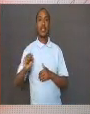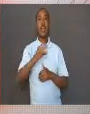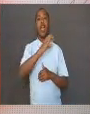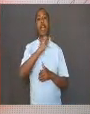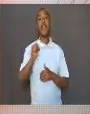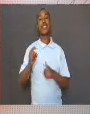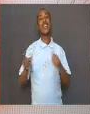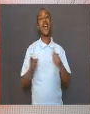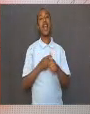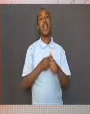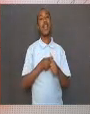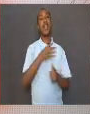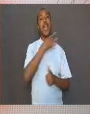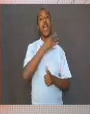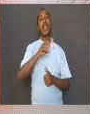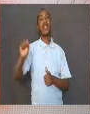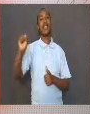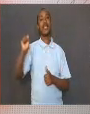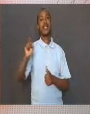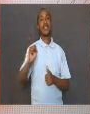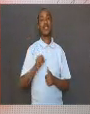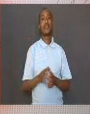1700s and early